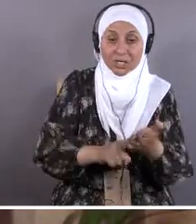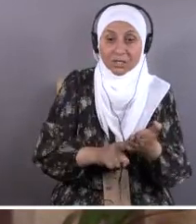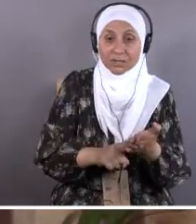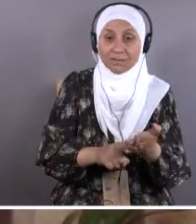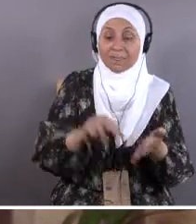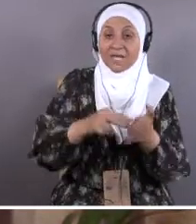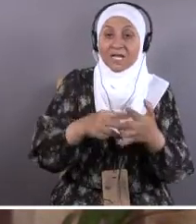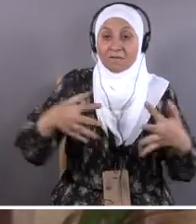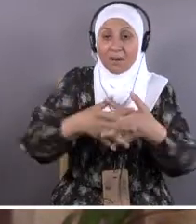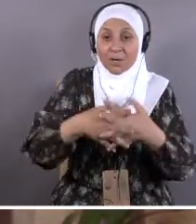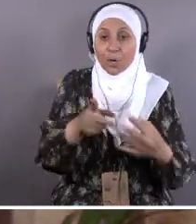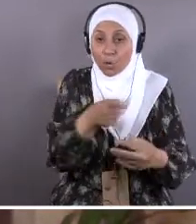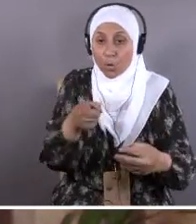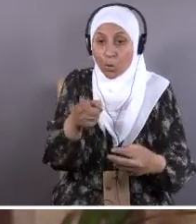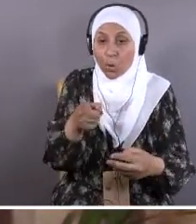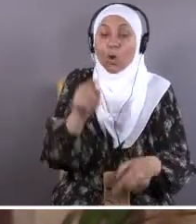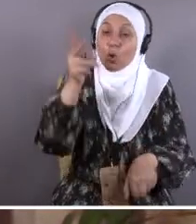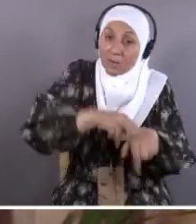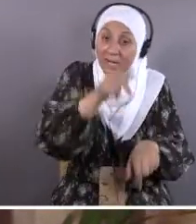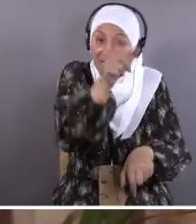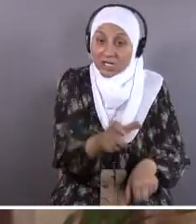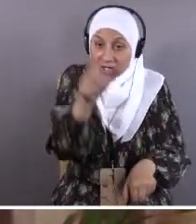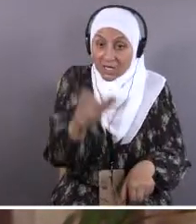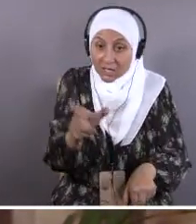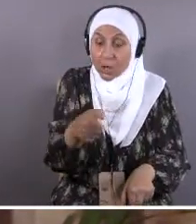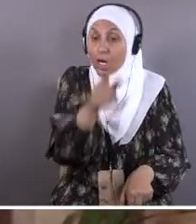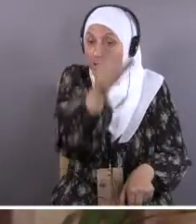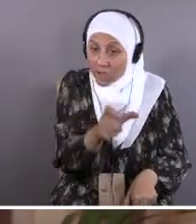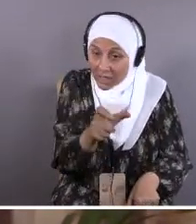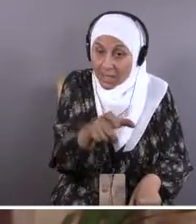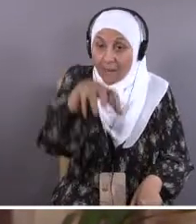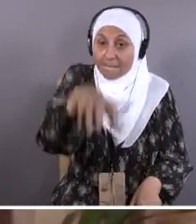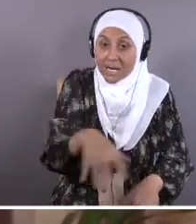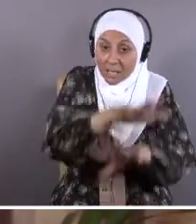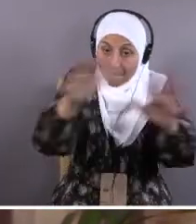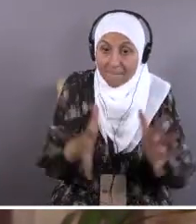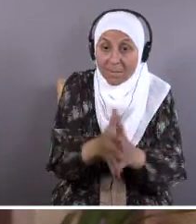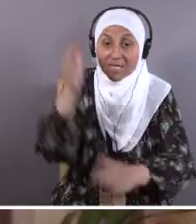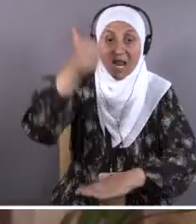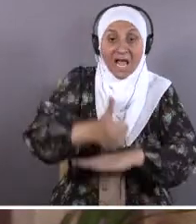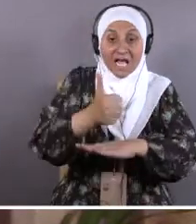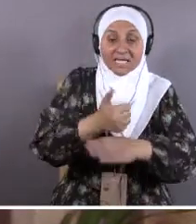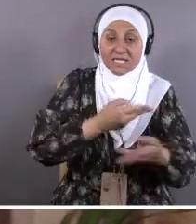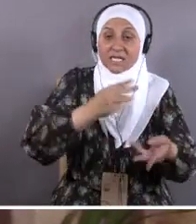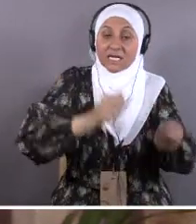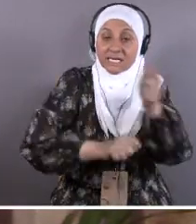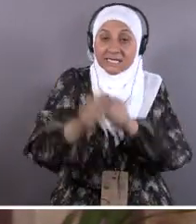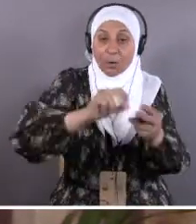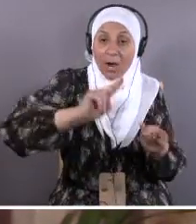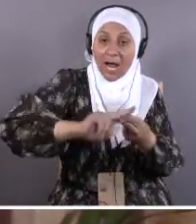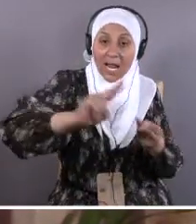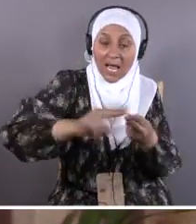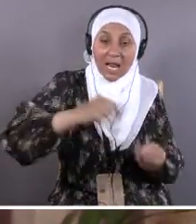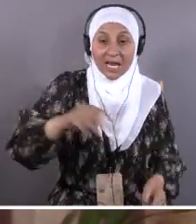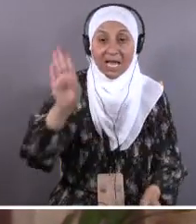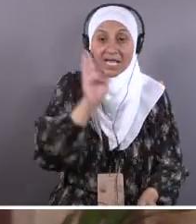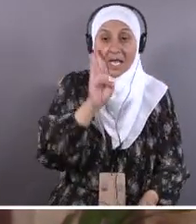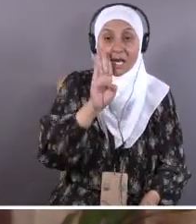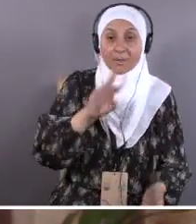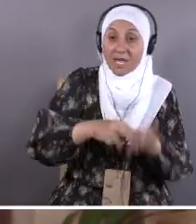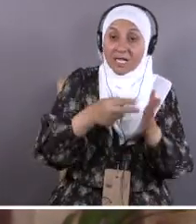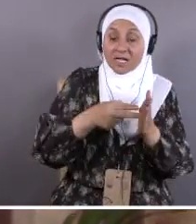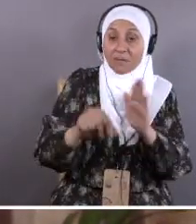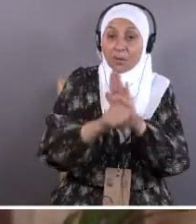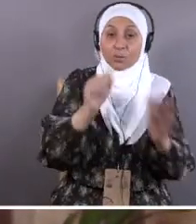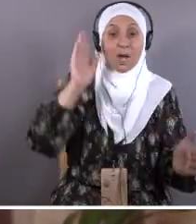collectively, our people and countries will be an integral part of the solution. I will end by saying a final thank to everyone